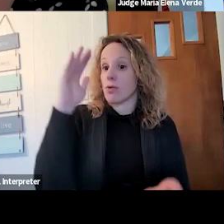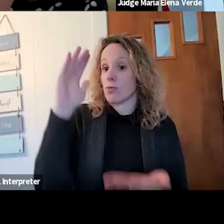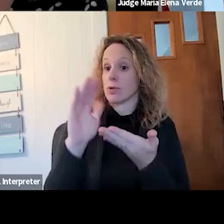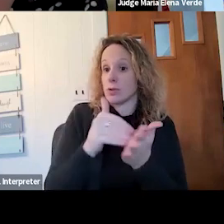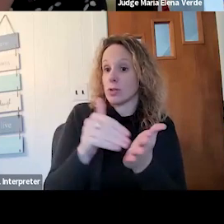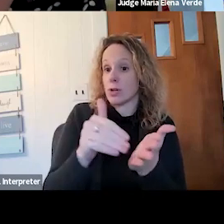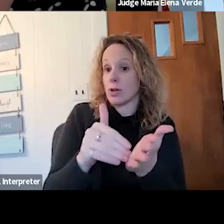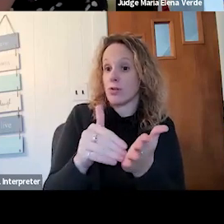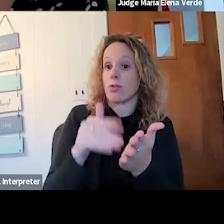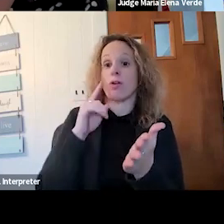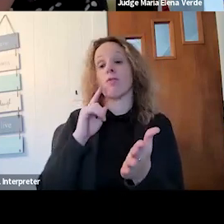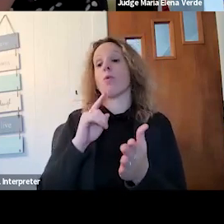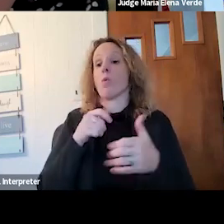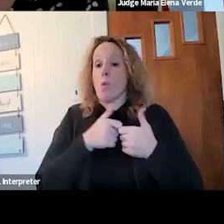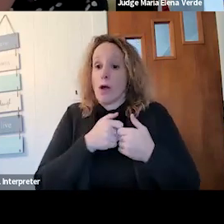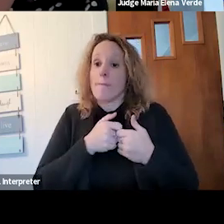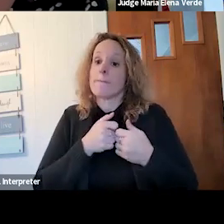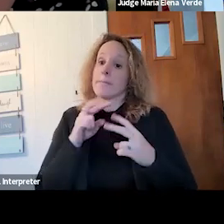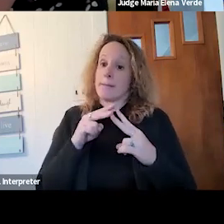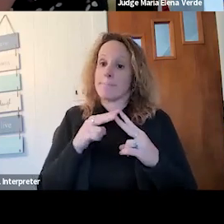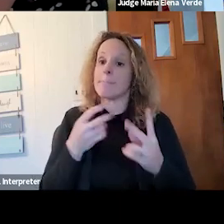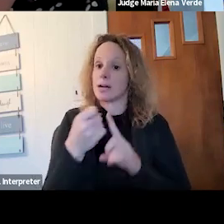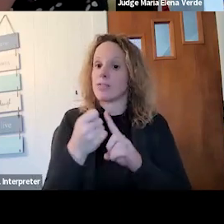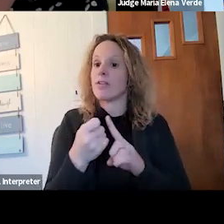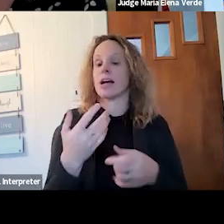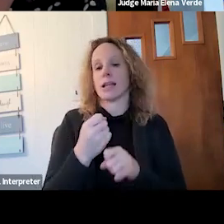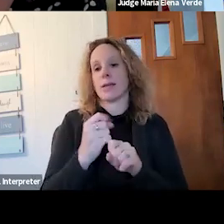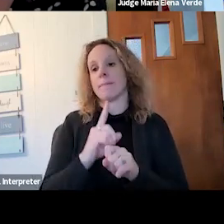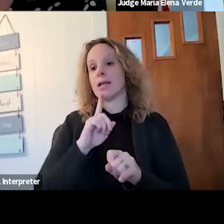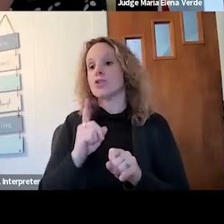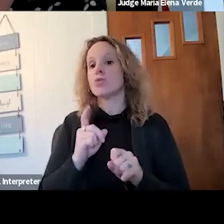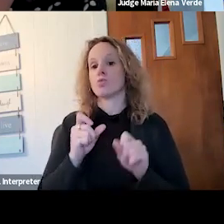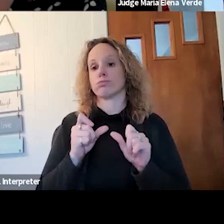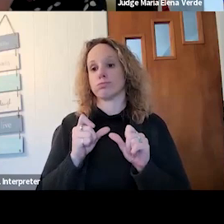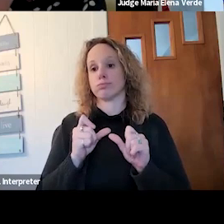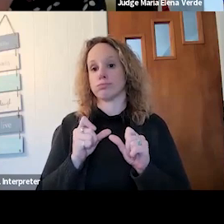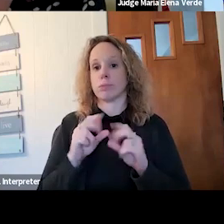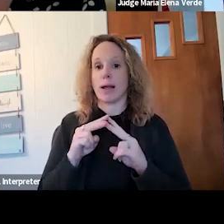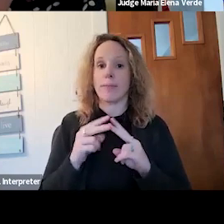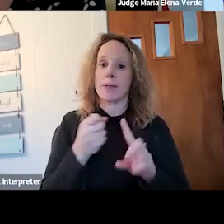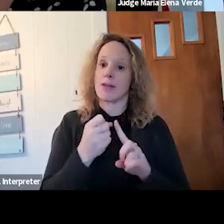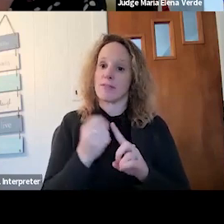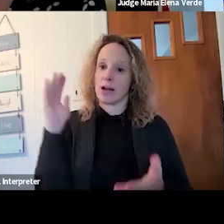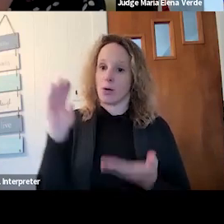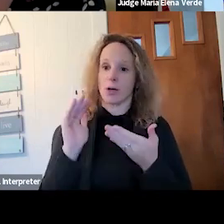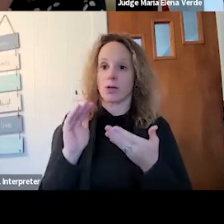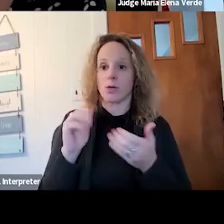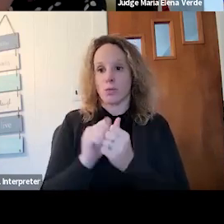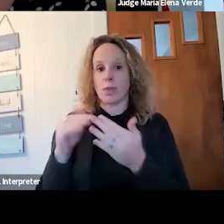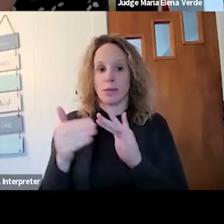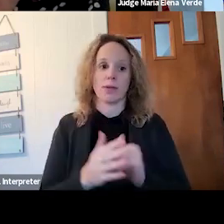occurrence of intimate partner violence and prevent harmful and long-lasting effects of intimate partner violence on individuals, families, and